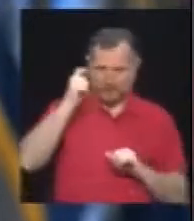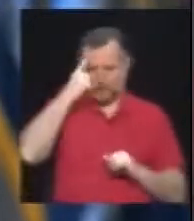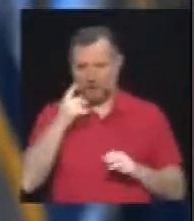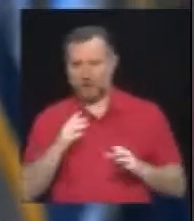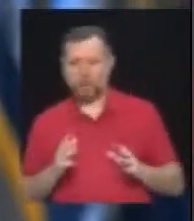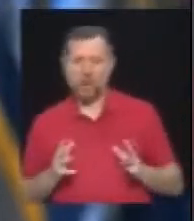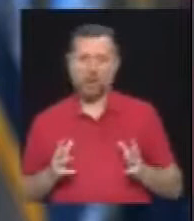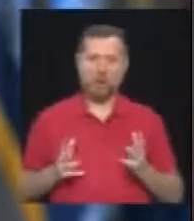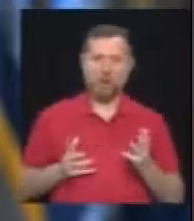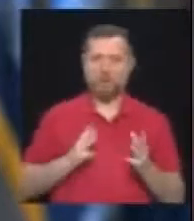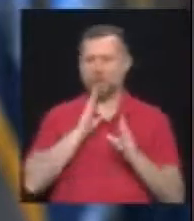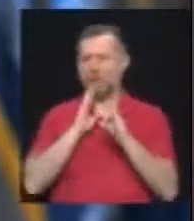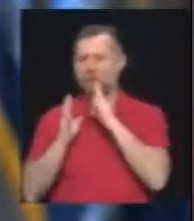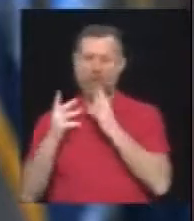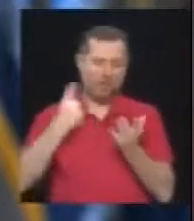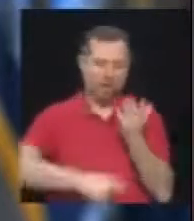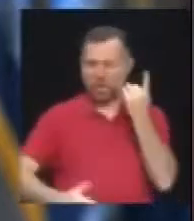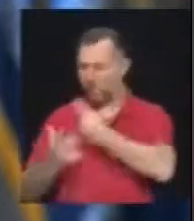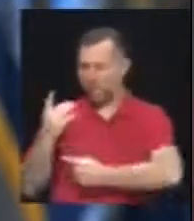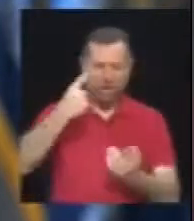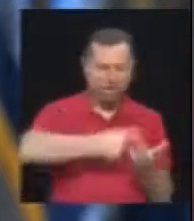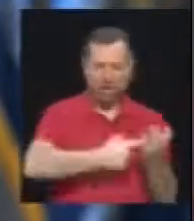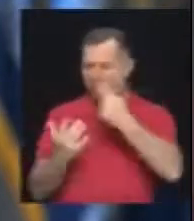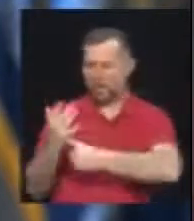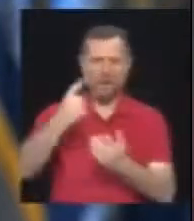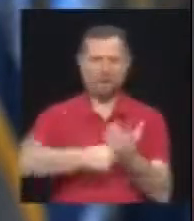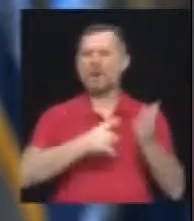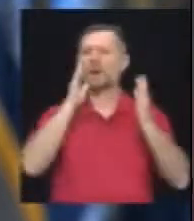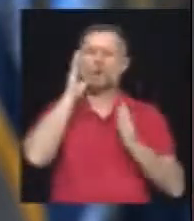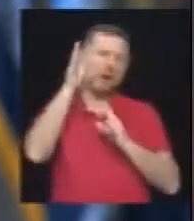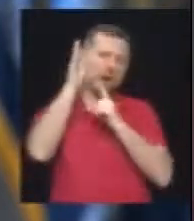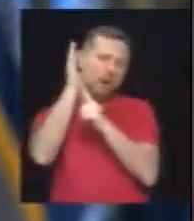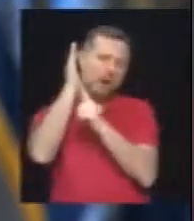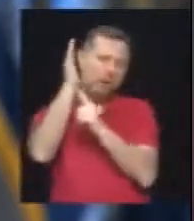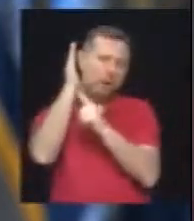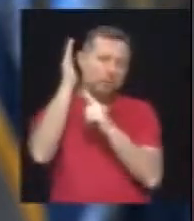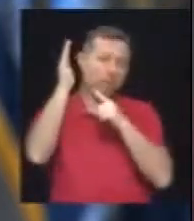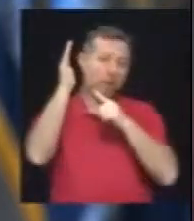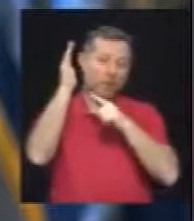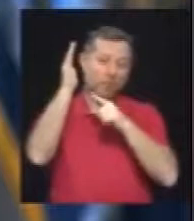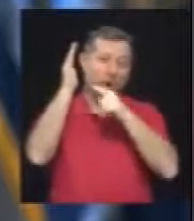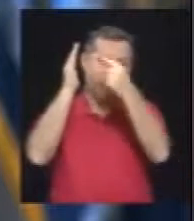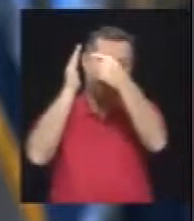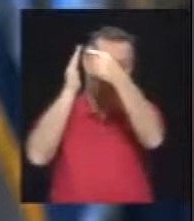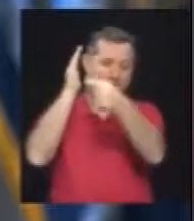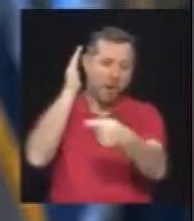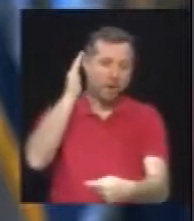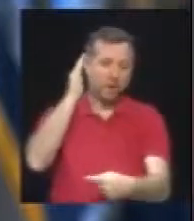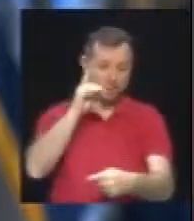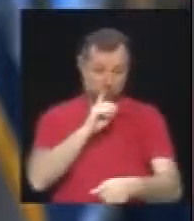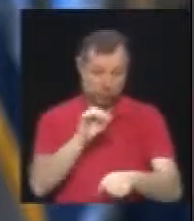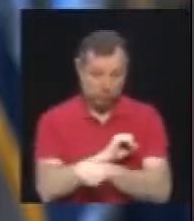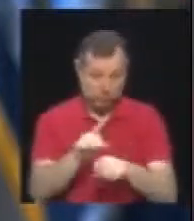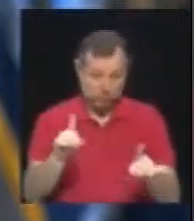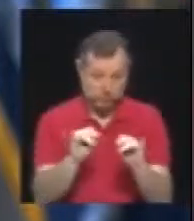government debated and government issued a lot of press releases about what they were doing, but they never made a difference in people's